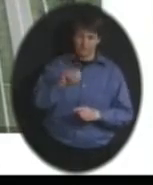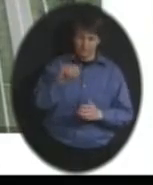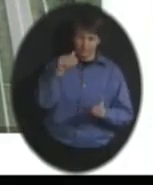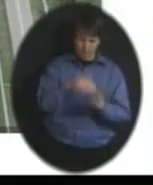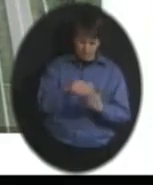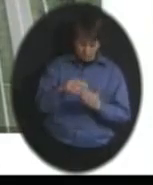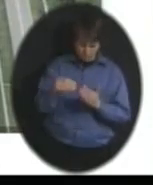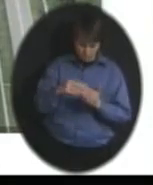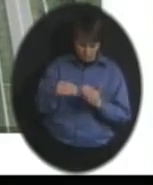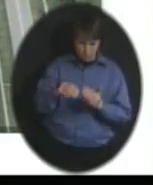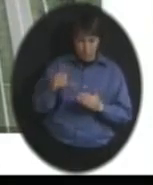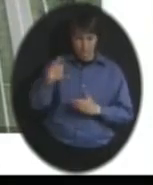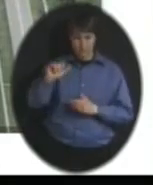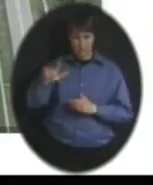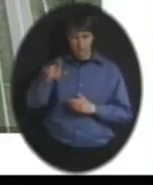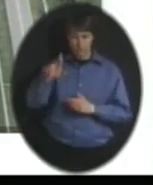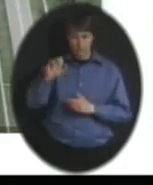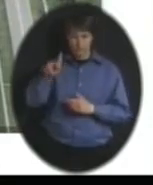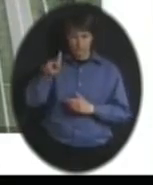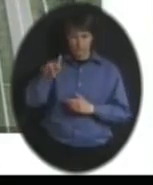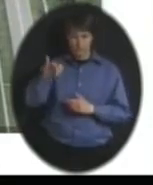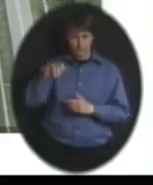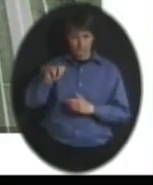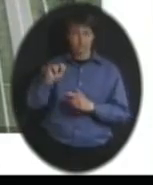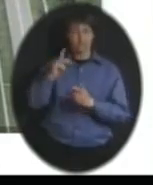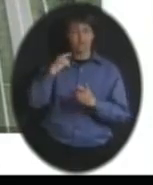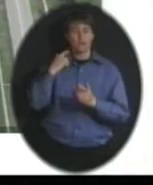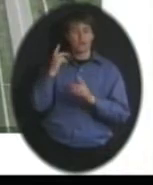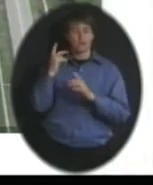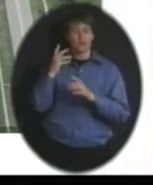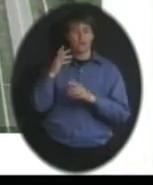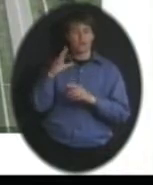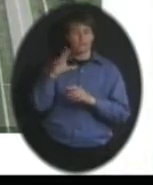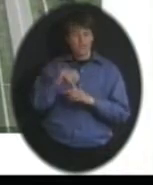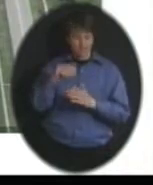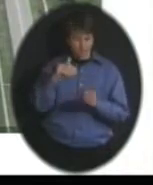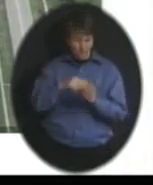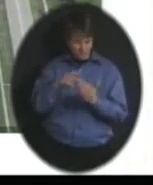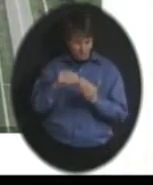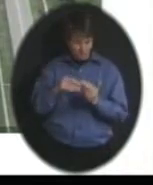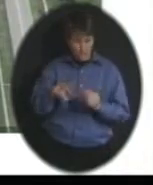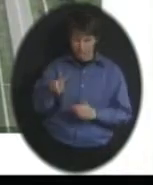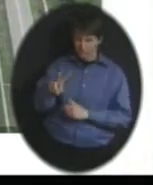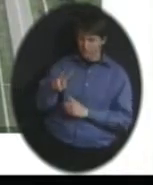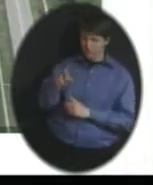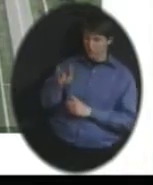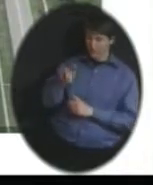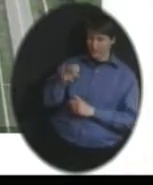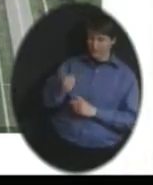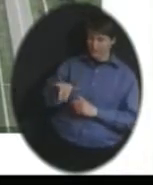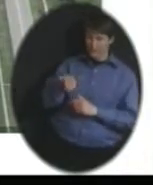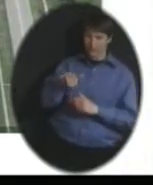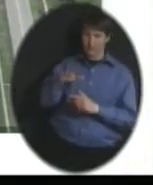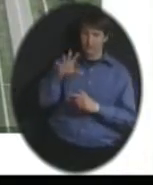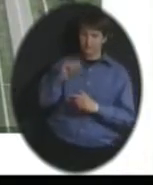$150,000. Cal Ripken Senior Foundation followed with $50,000. Variety of Kansas City followed with another $50,000. And so